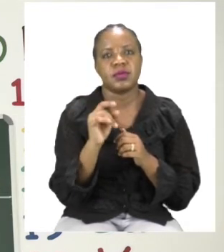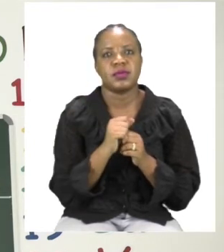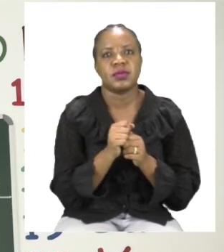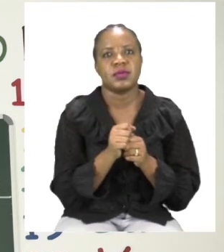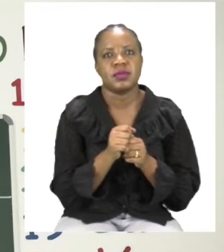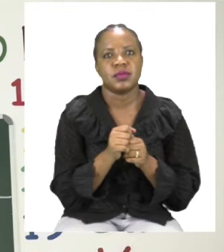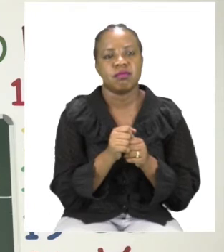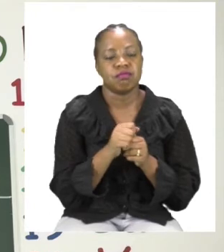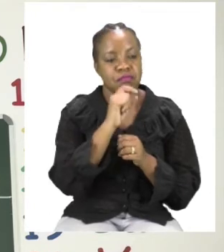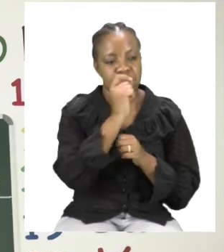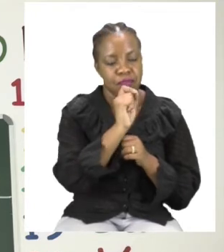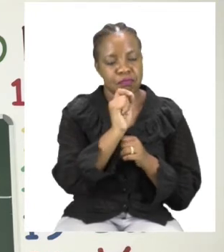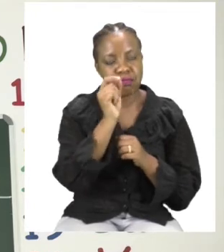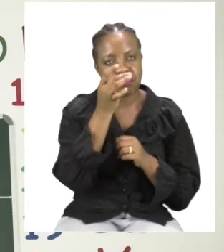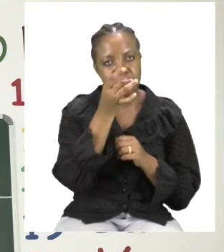our 8.